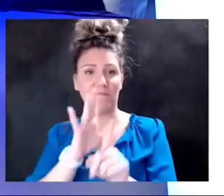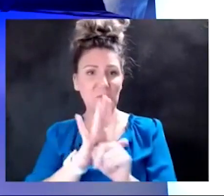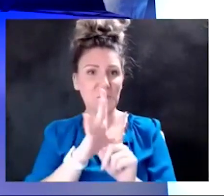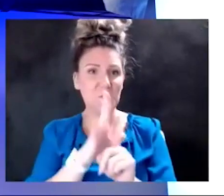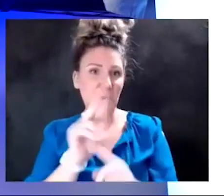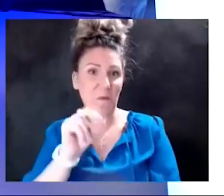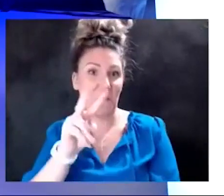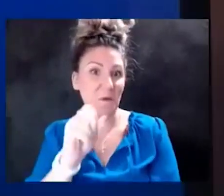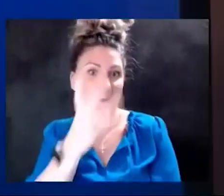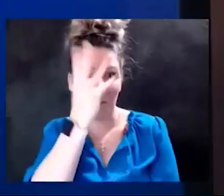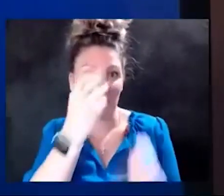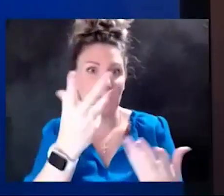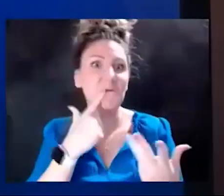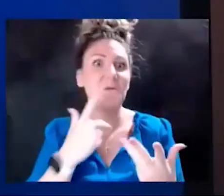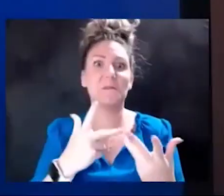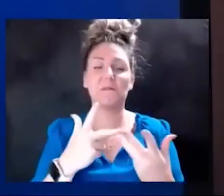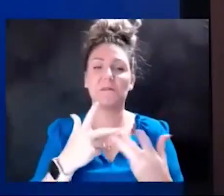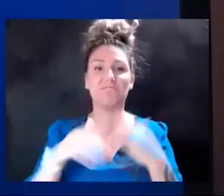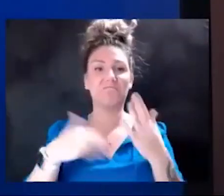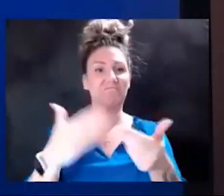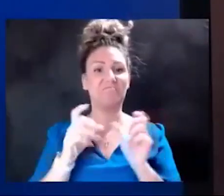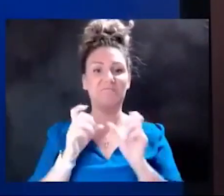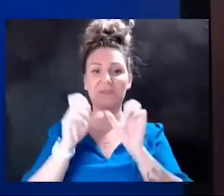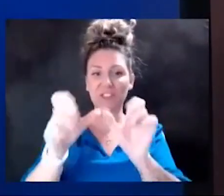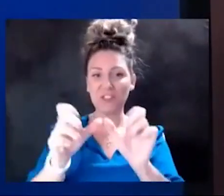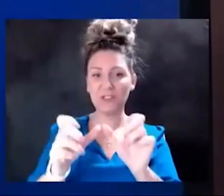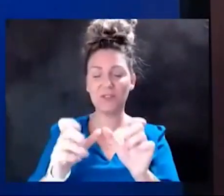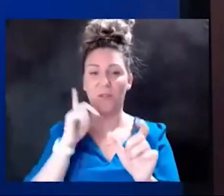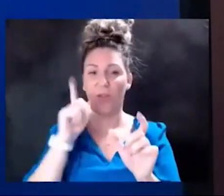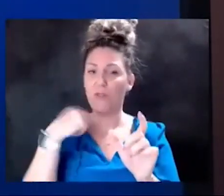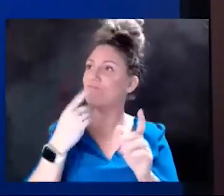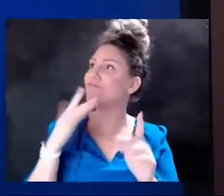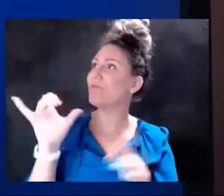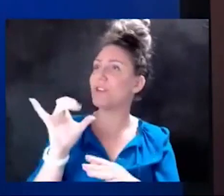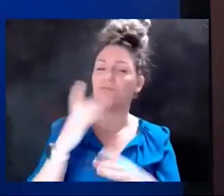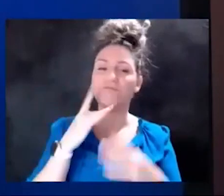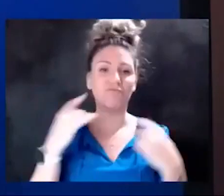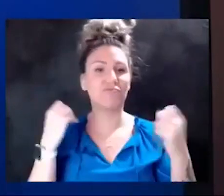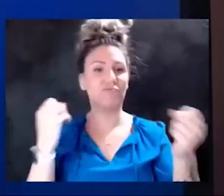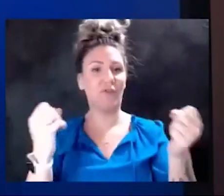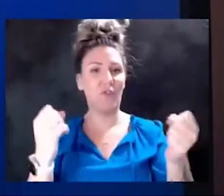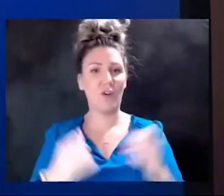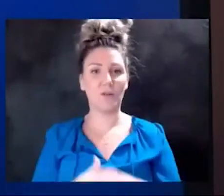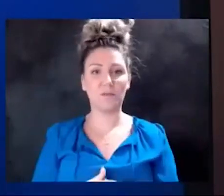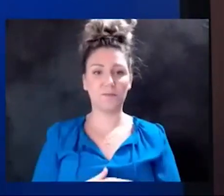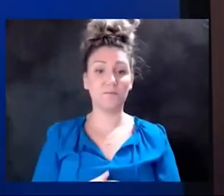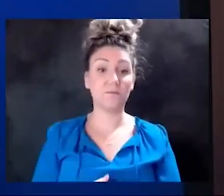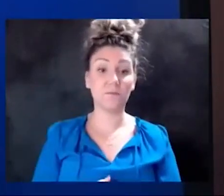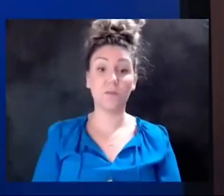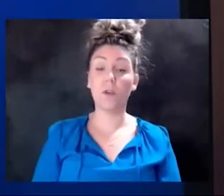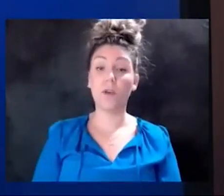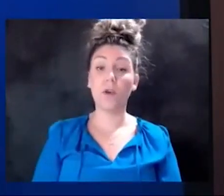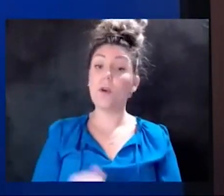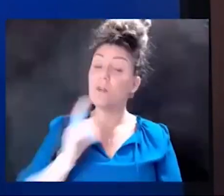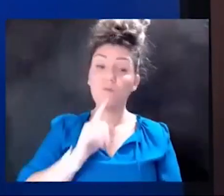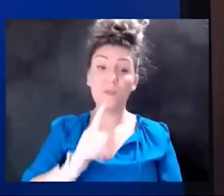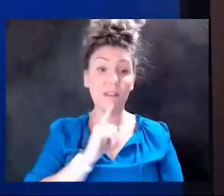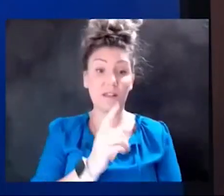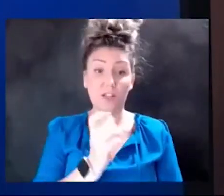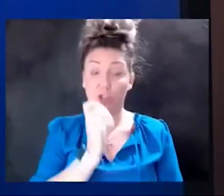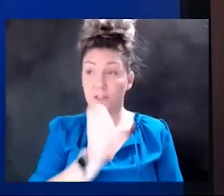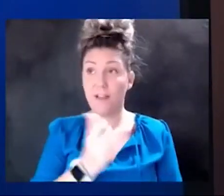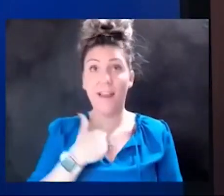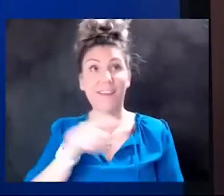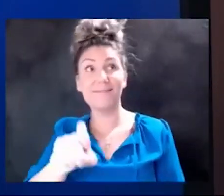continue to unfold. It continues to look strong, and really there's not, I just got to say this, folks, there's just